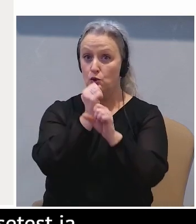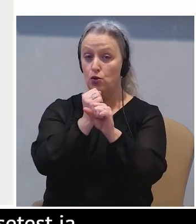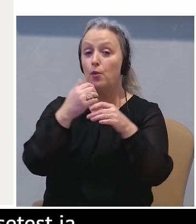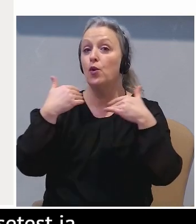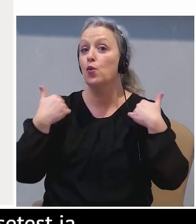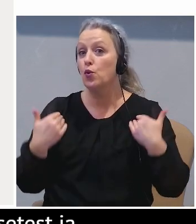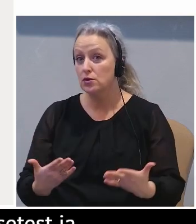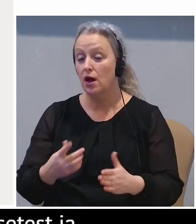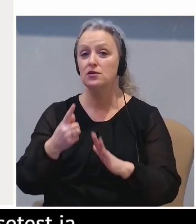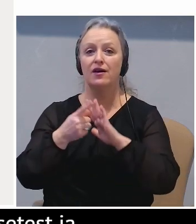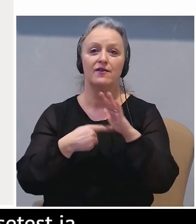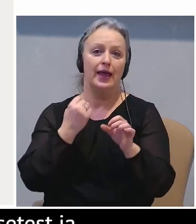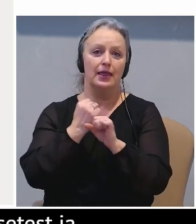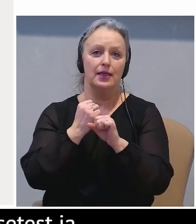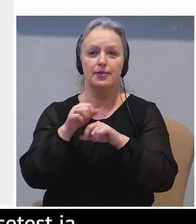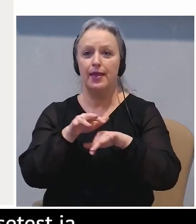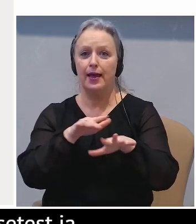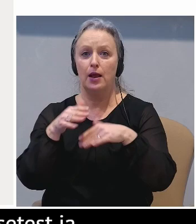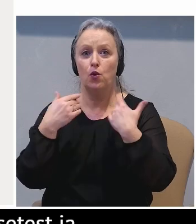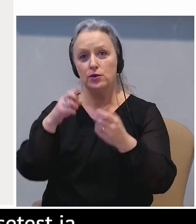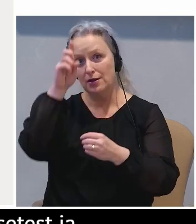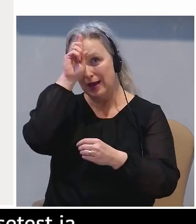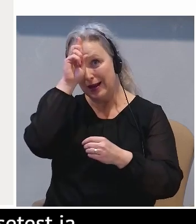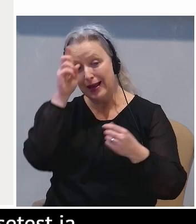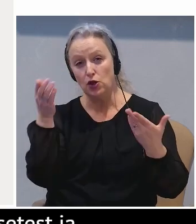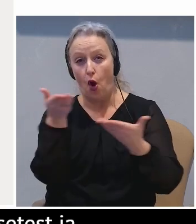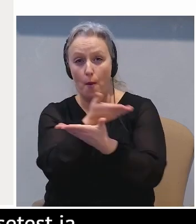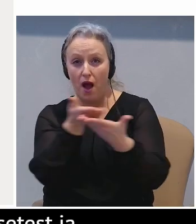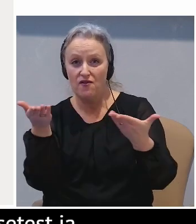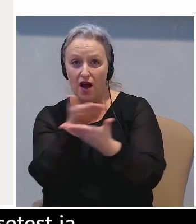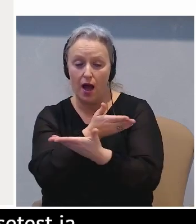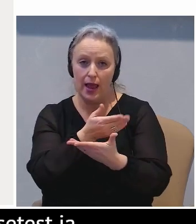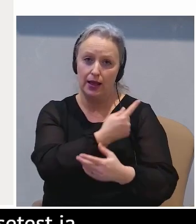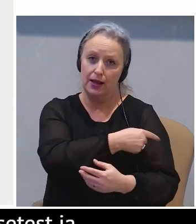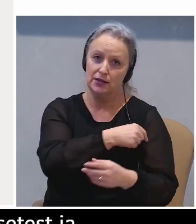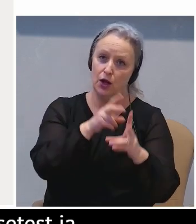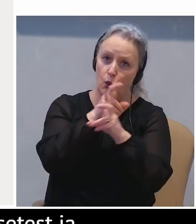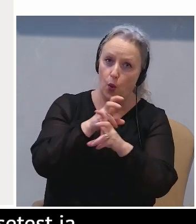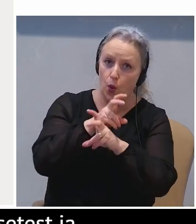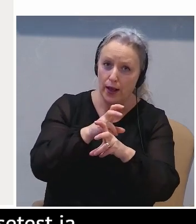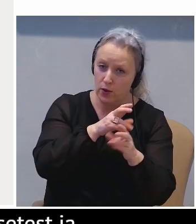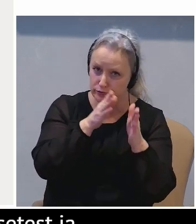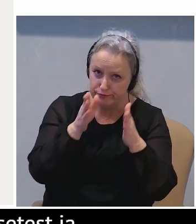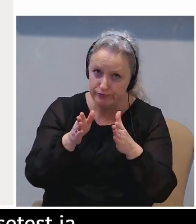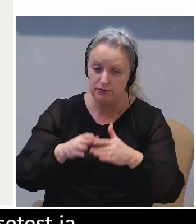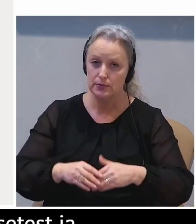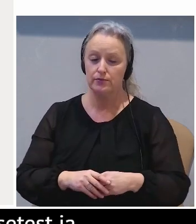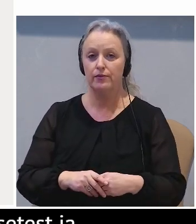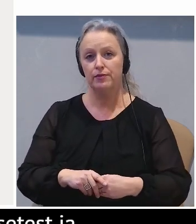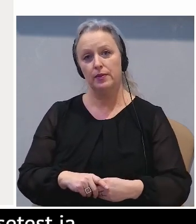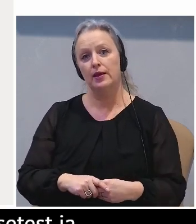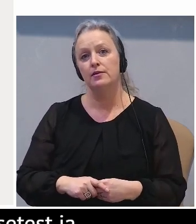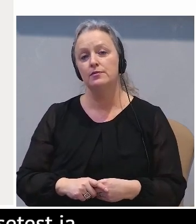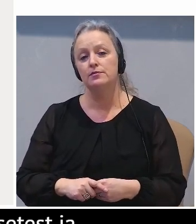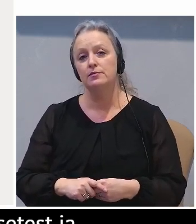what are specificities of multinational clinical trials for rare diseases, what are the challenges to set up a trial on rare diseases, and what are also the opportunities,